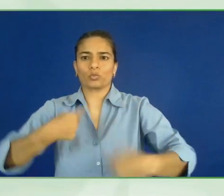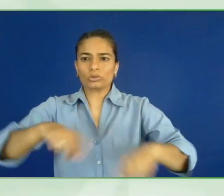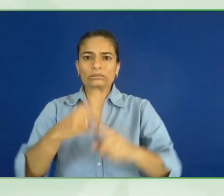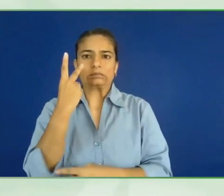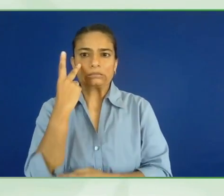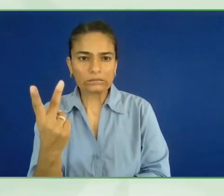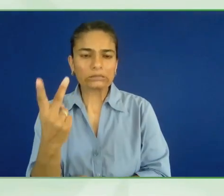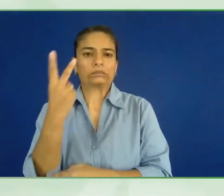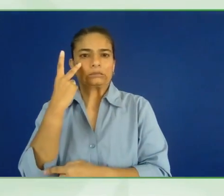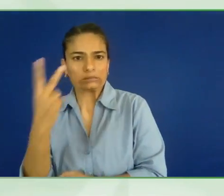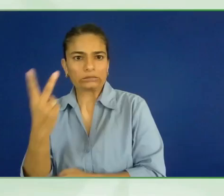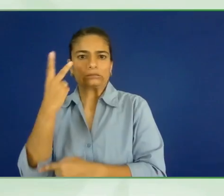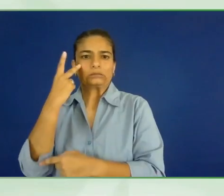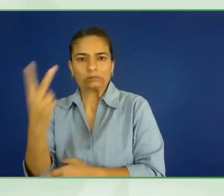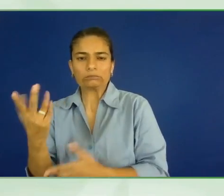that the government can then take up.